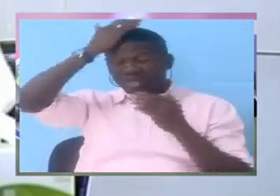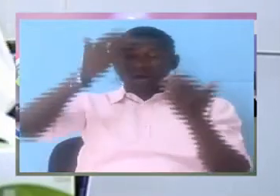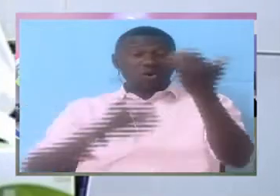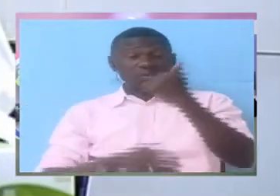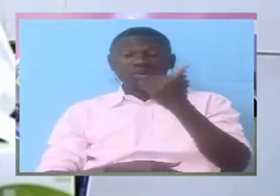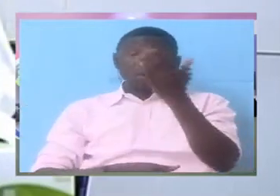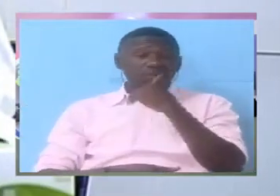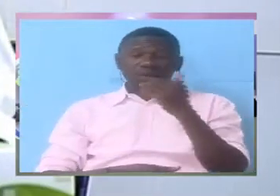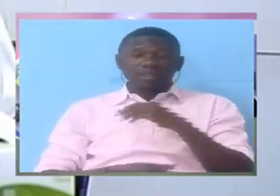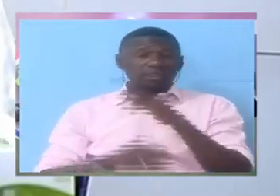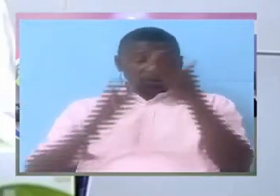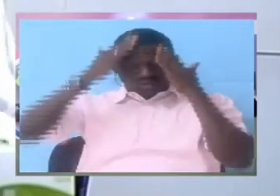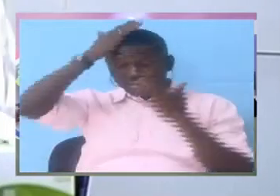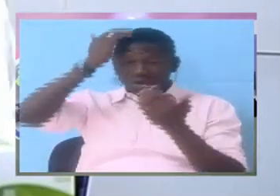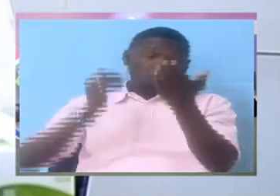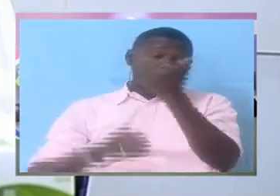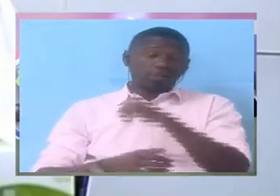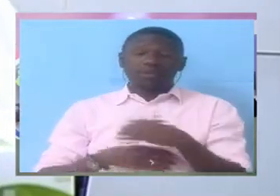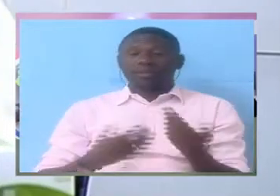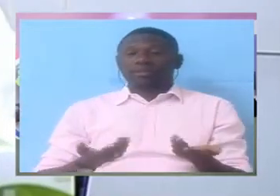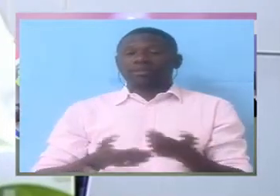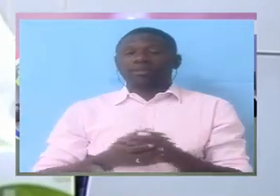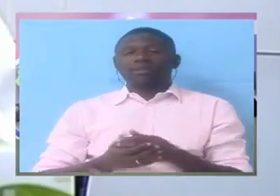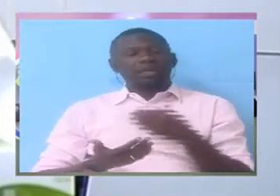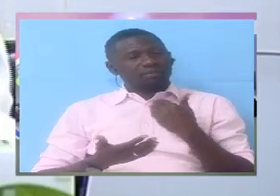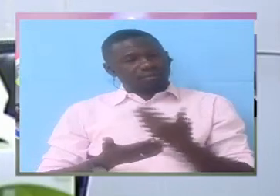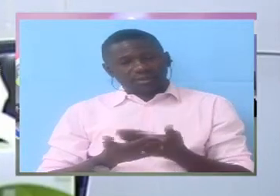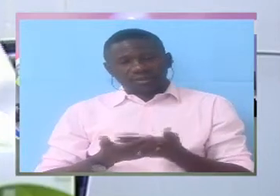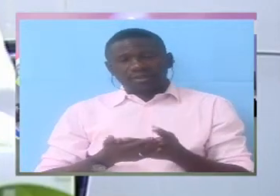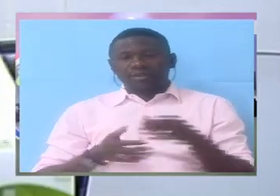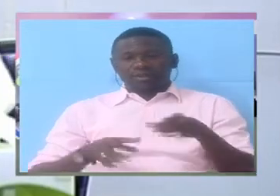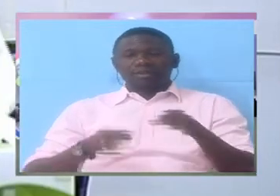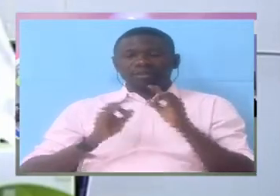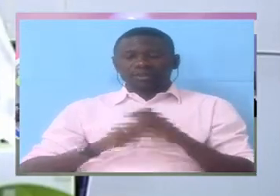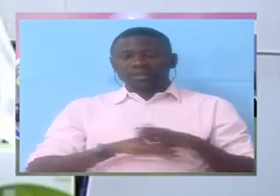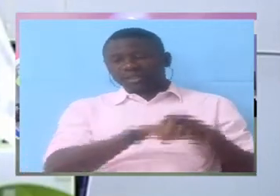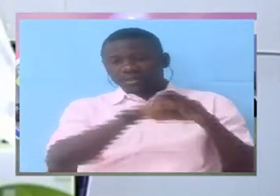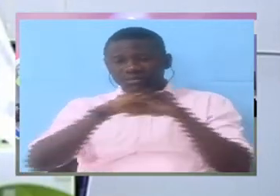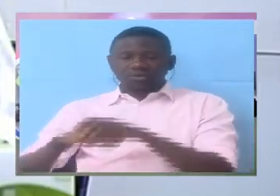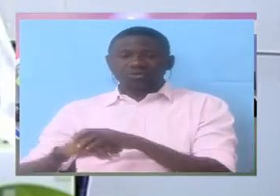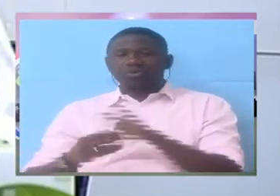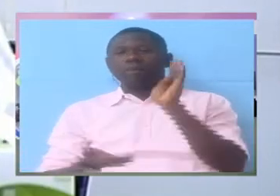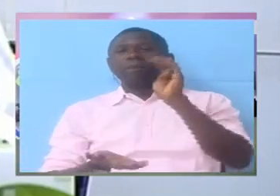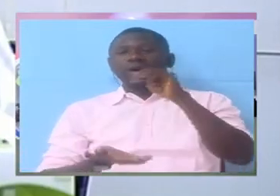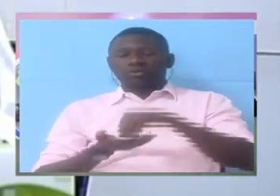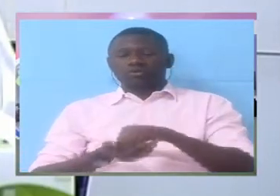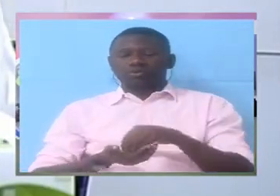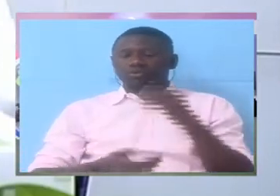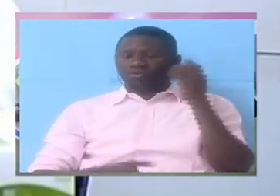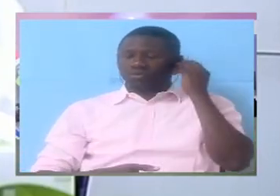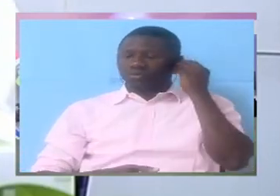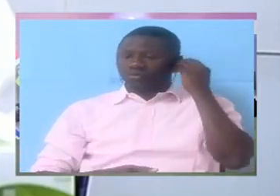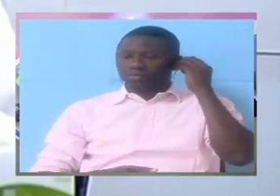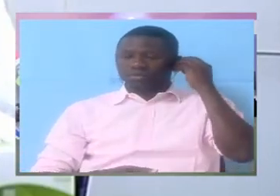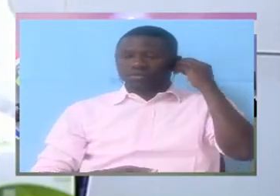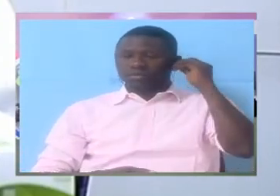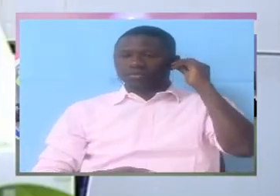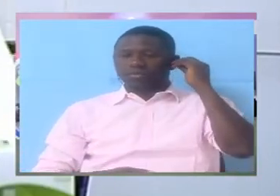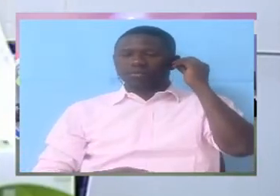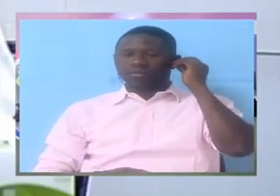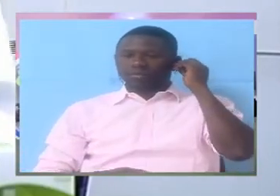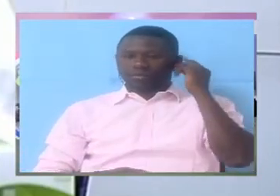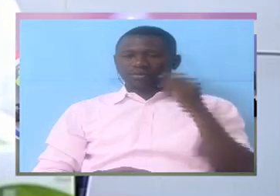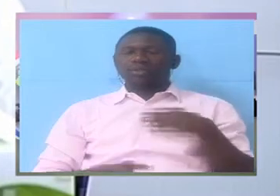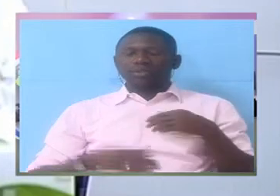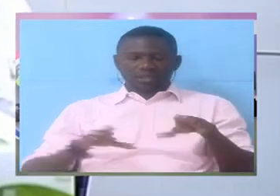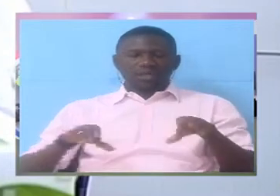coming. Ko hani sojarolu bakan nan sojarolu bakan. Said, please take me to Banjul. Kay hani ak alayen samba Banjul. He agreed.